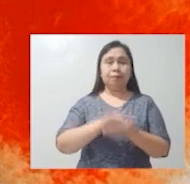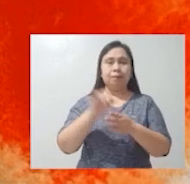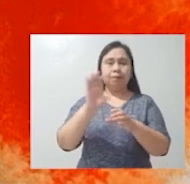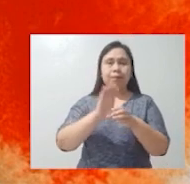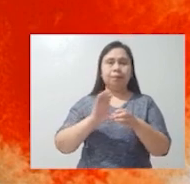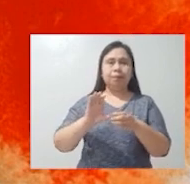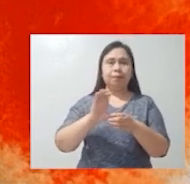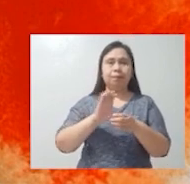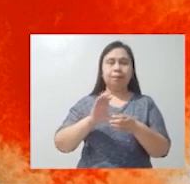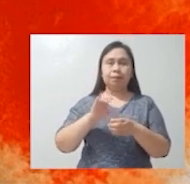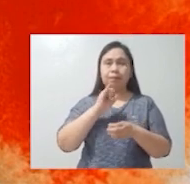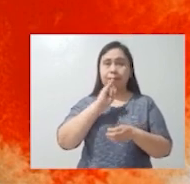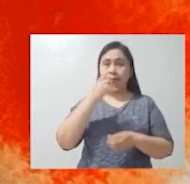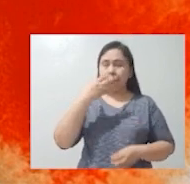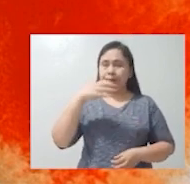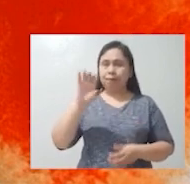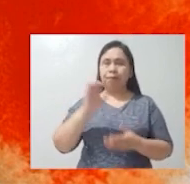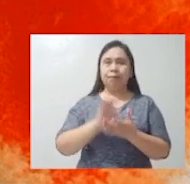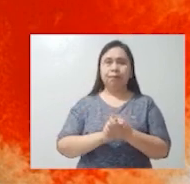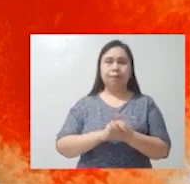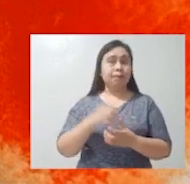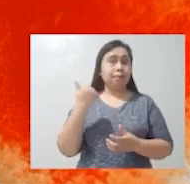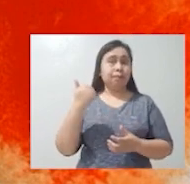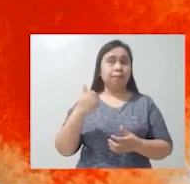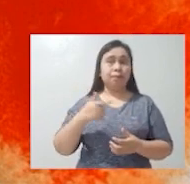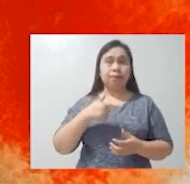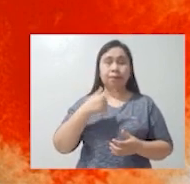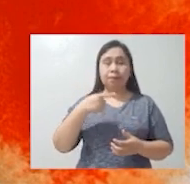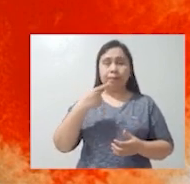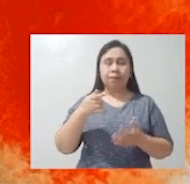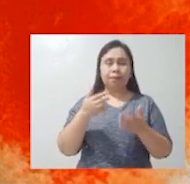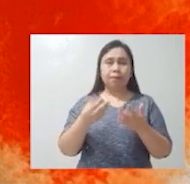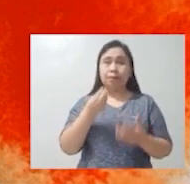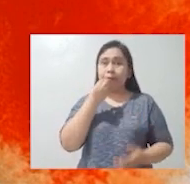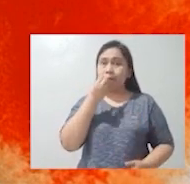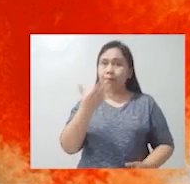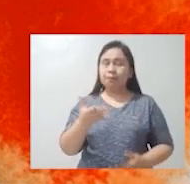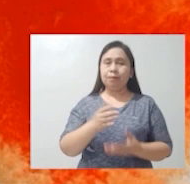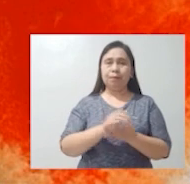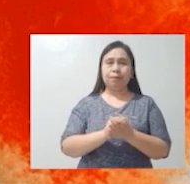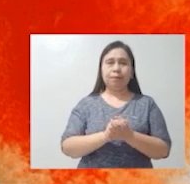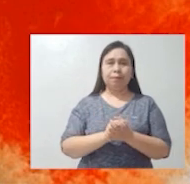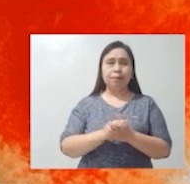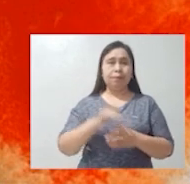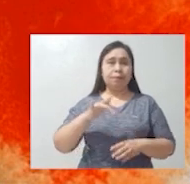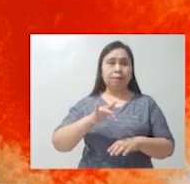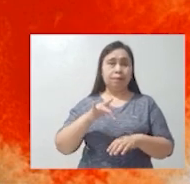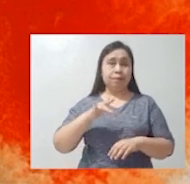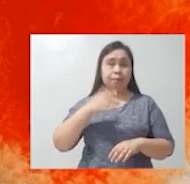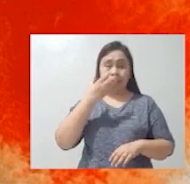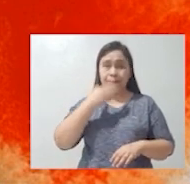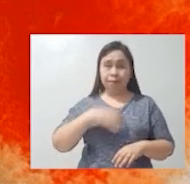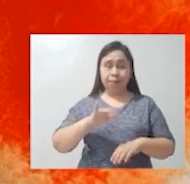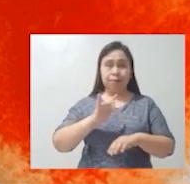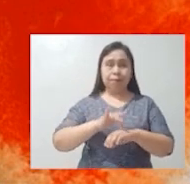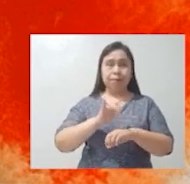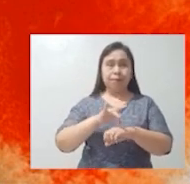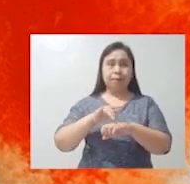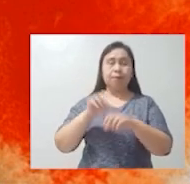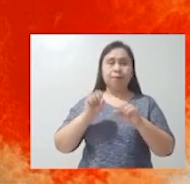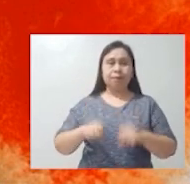is hot. Others may say it is warm. Our sense of touch can only tell us